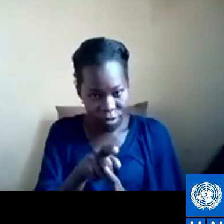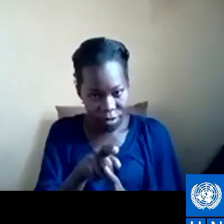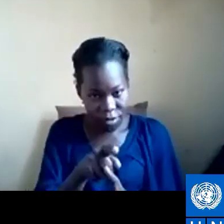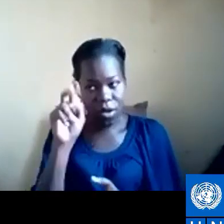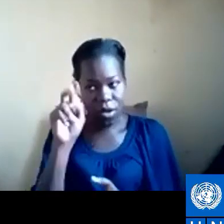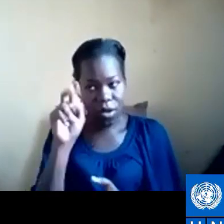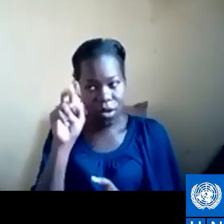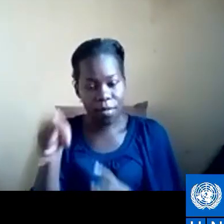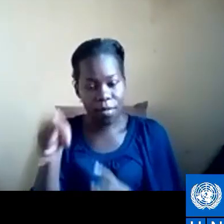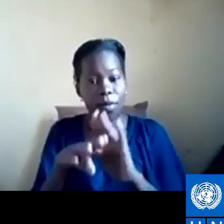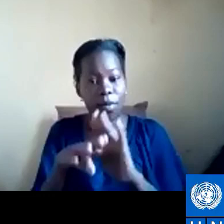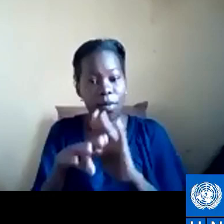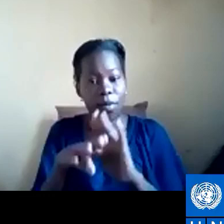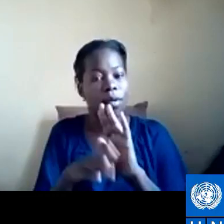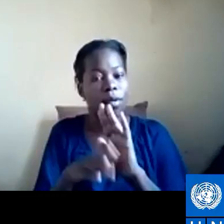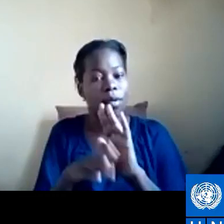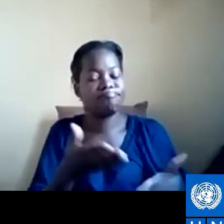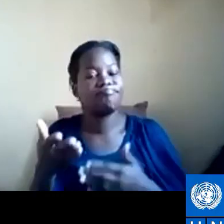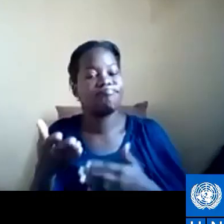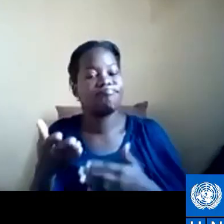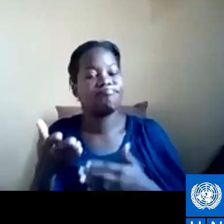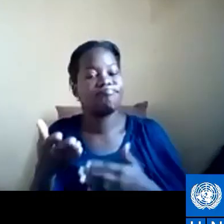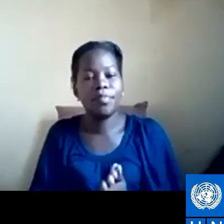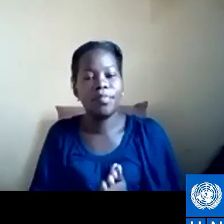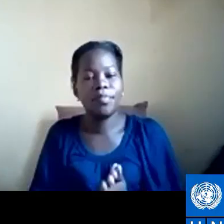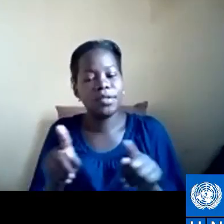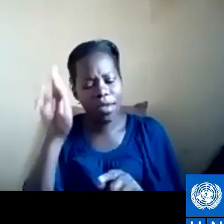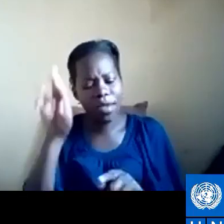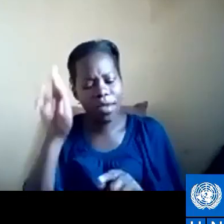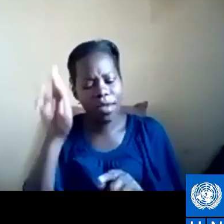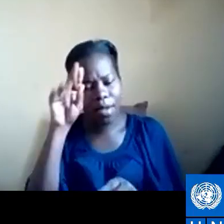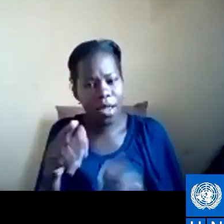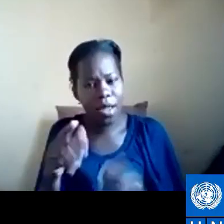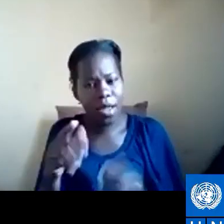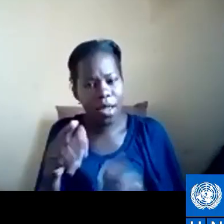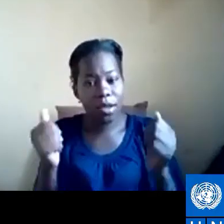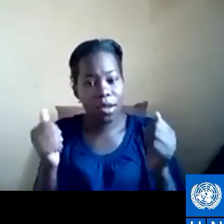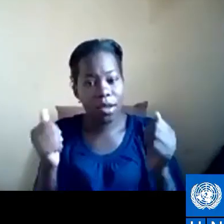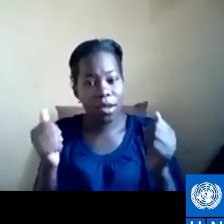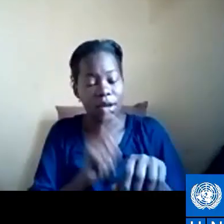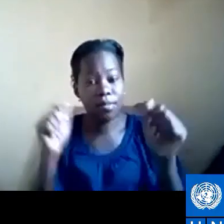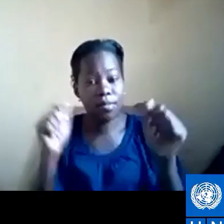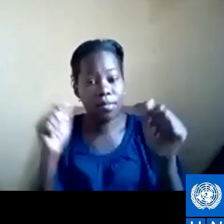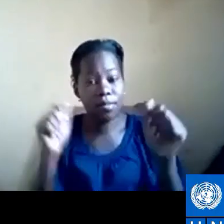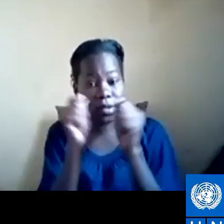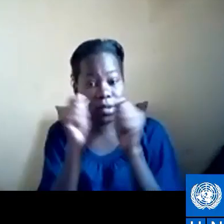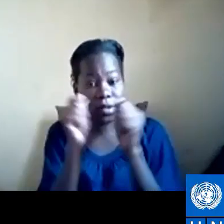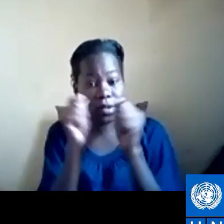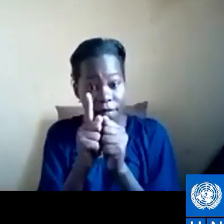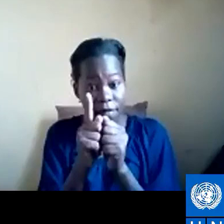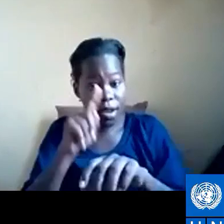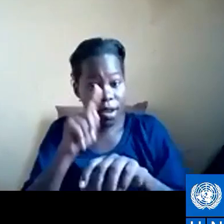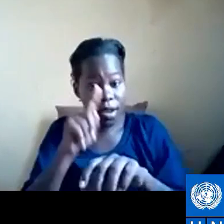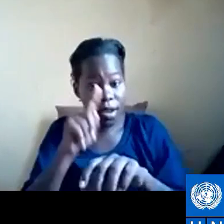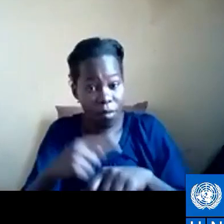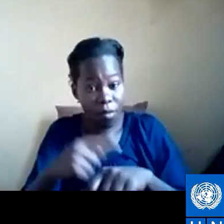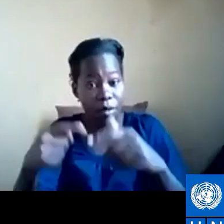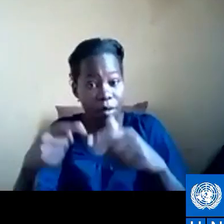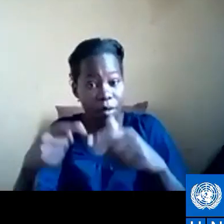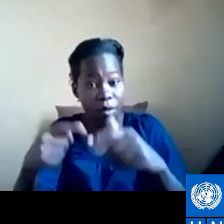sessions. And I'm very mindful that we're now at 11 a.m. This is the time when we normally kind of wrap up